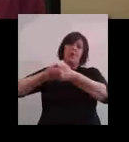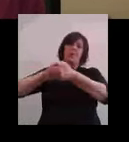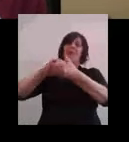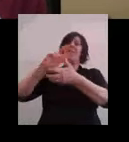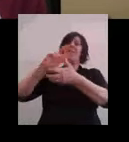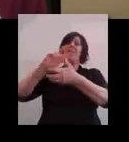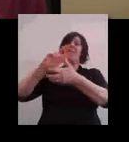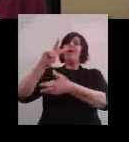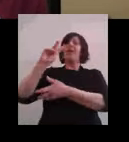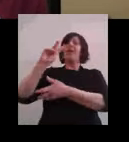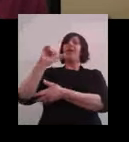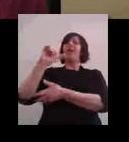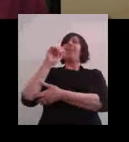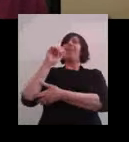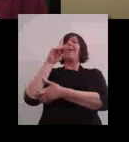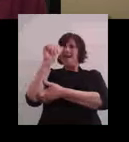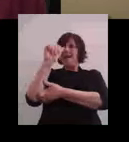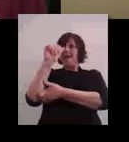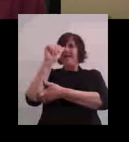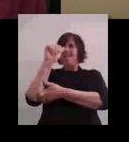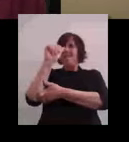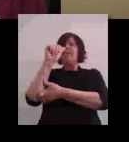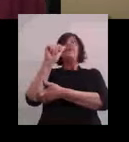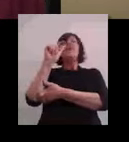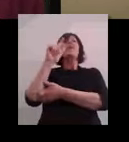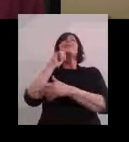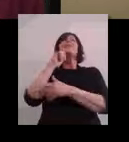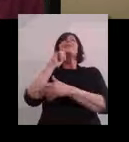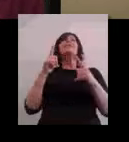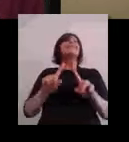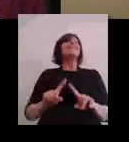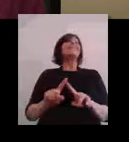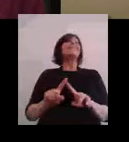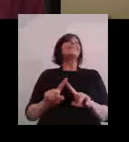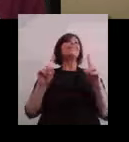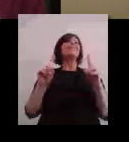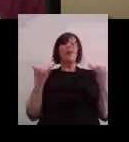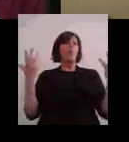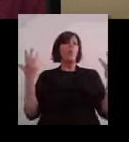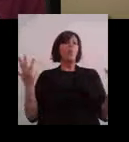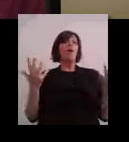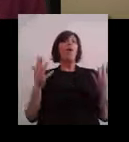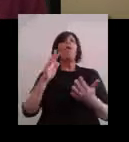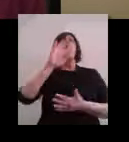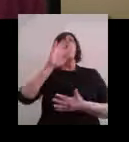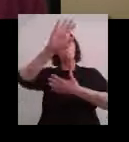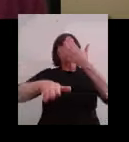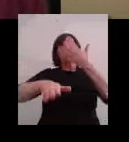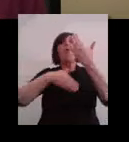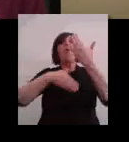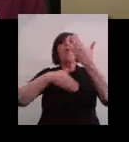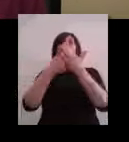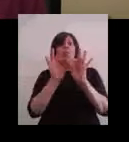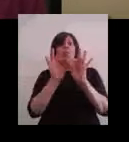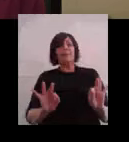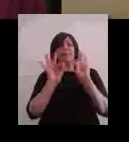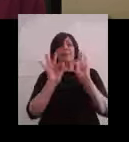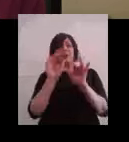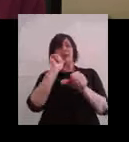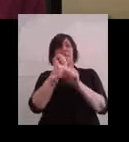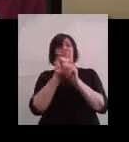so I think the biggest change is that all essential employees will be able to get tested who are